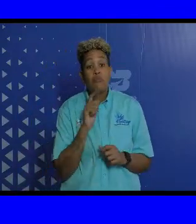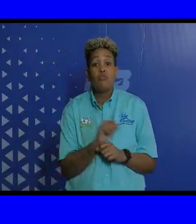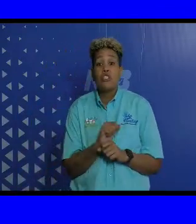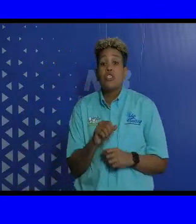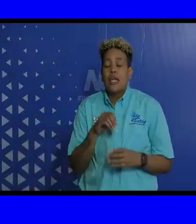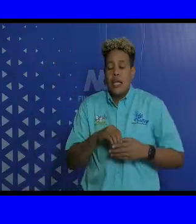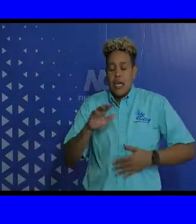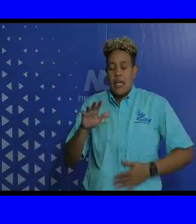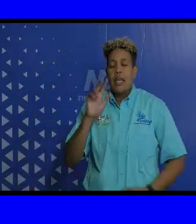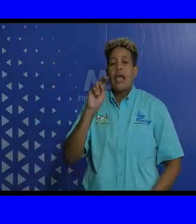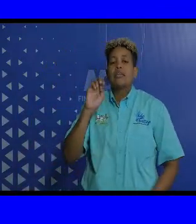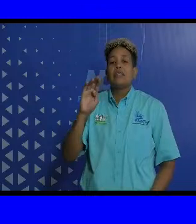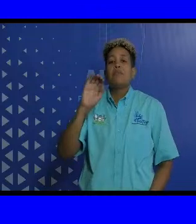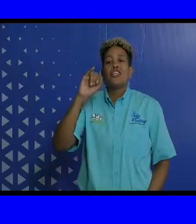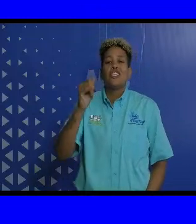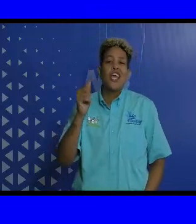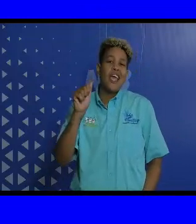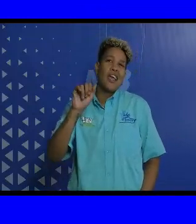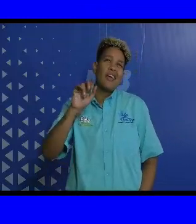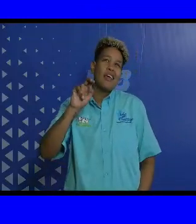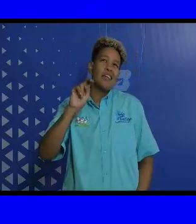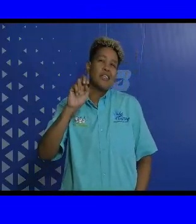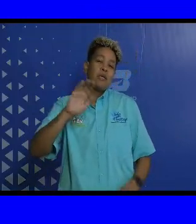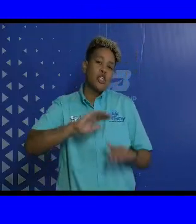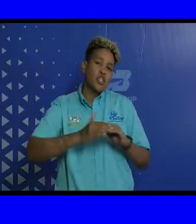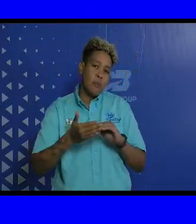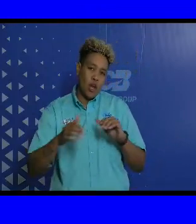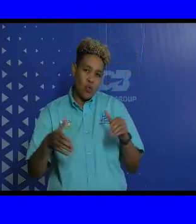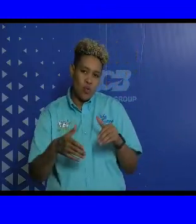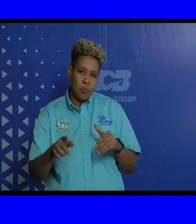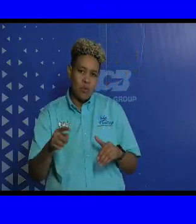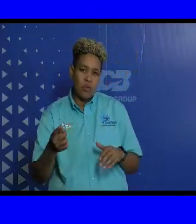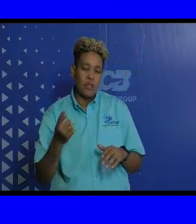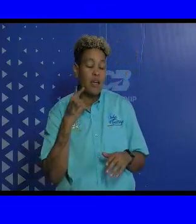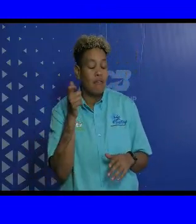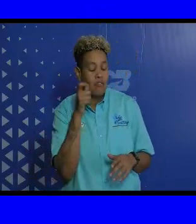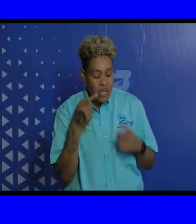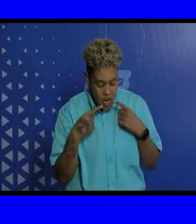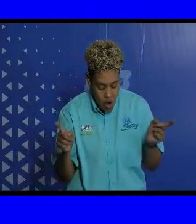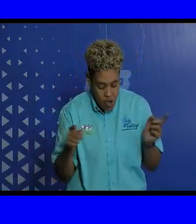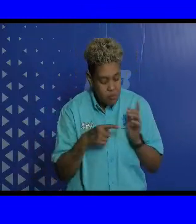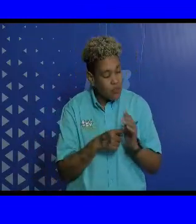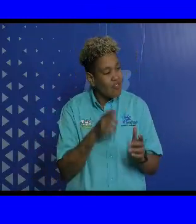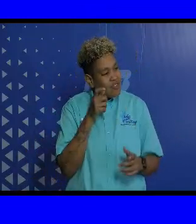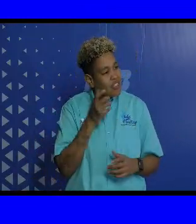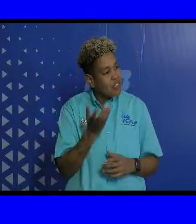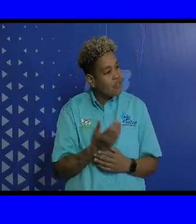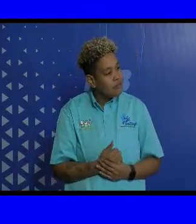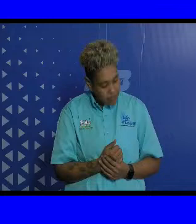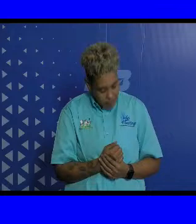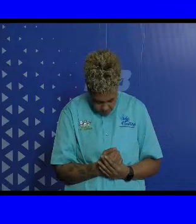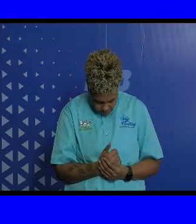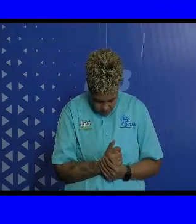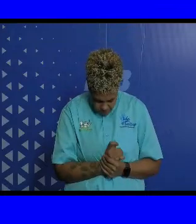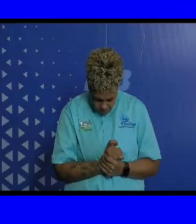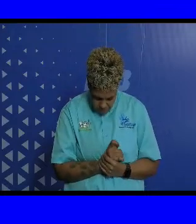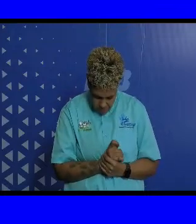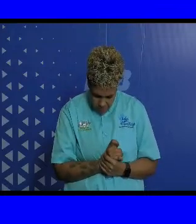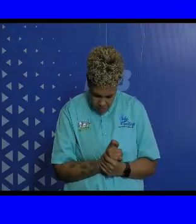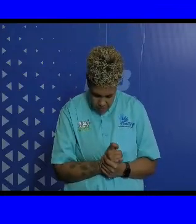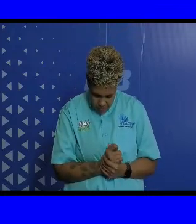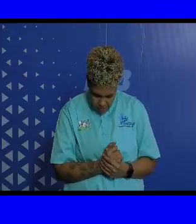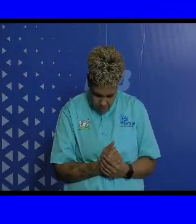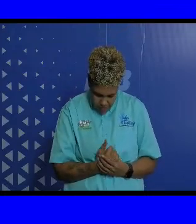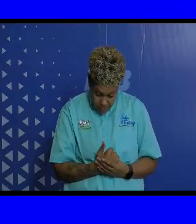within the NCBJ group, for example. We've had an announcement about a new person joining